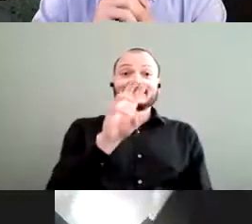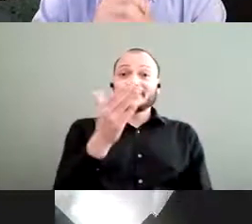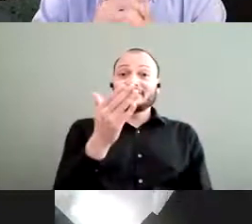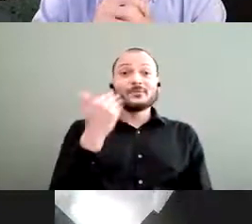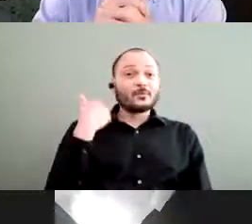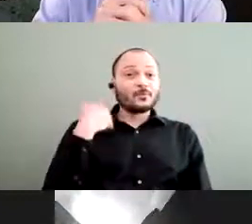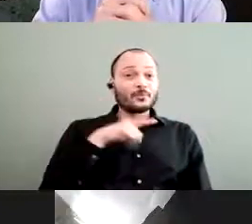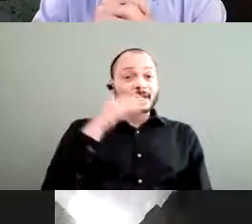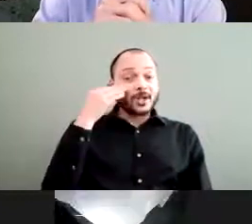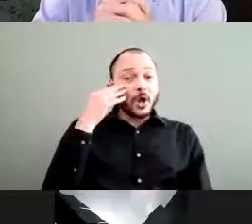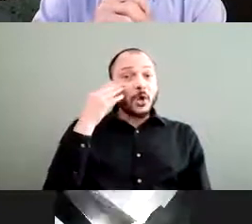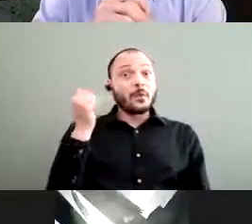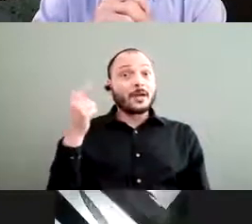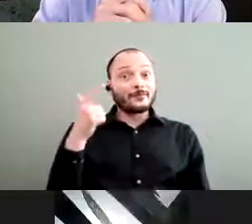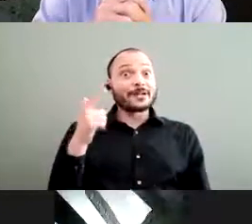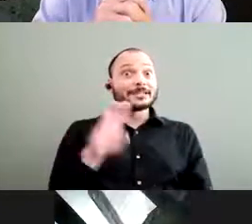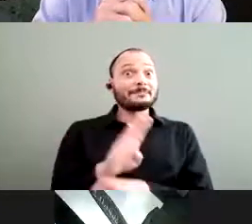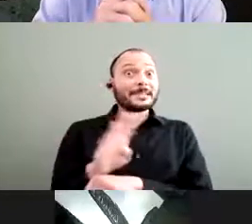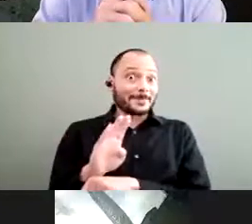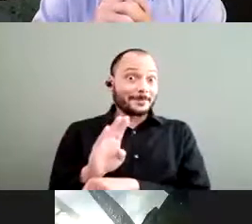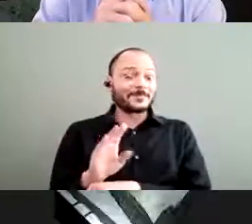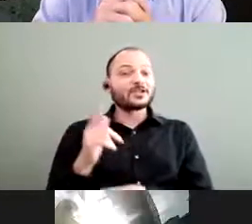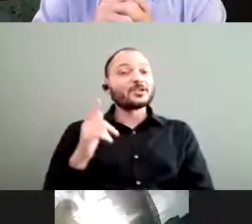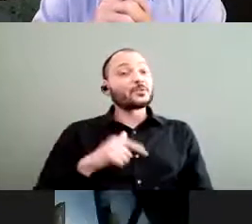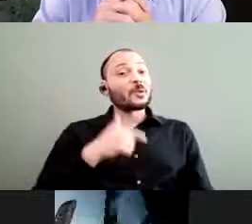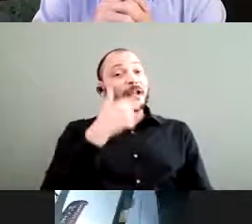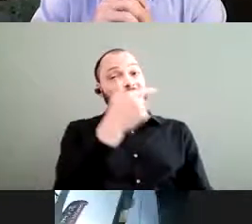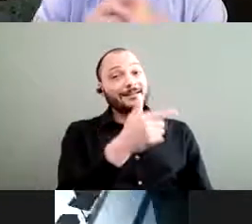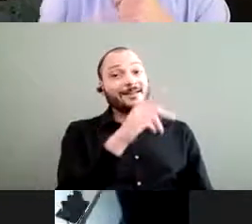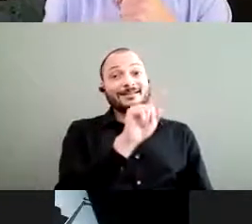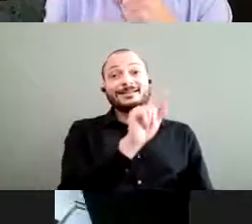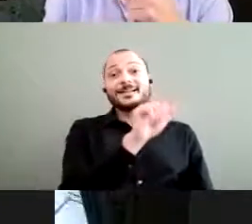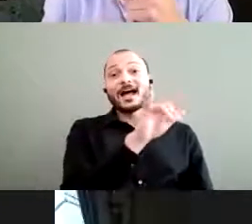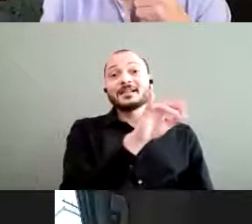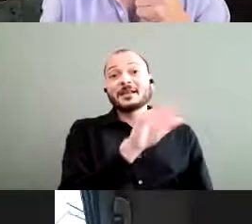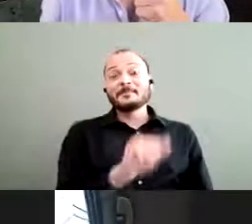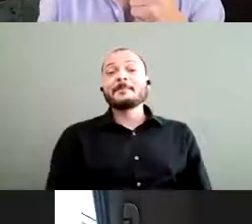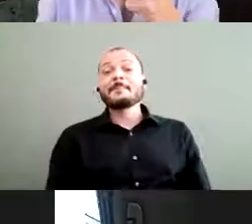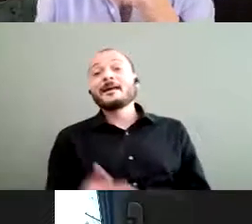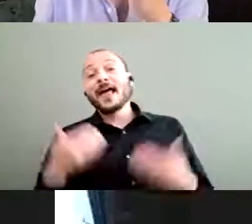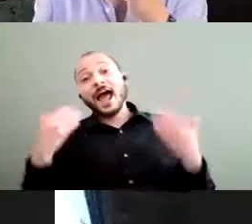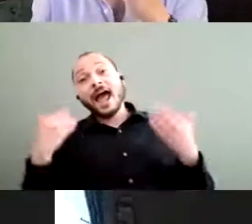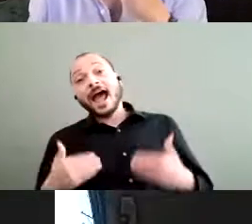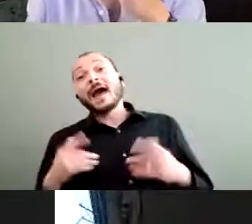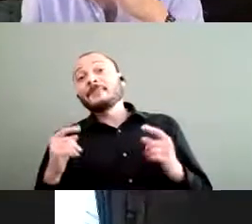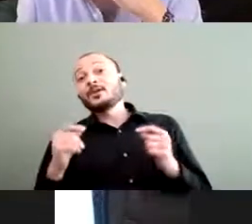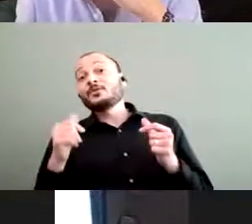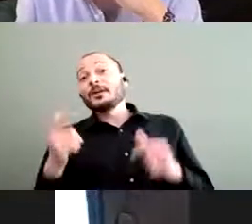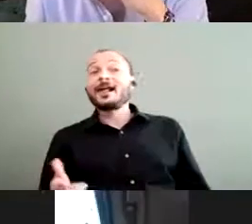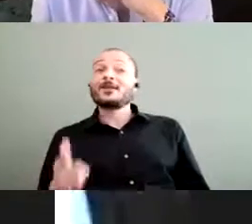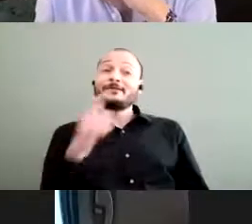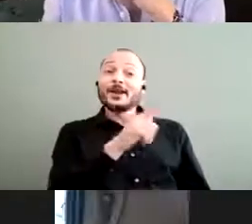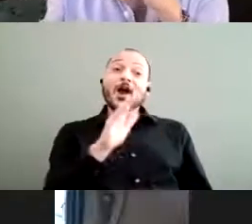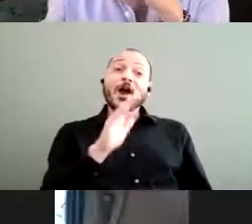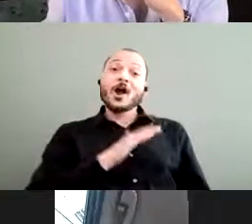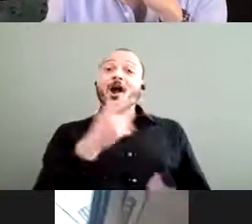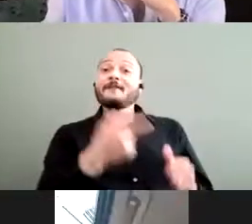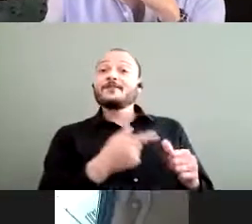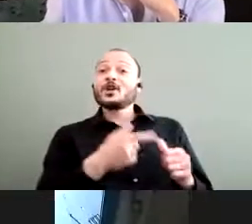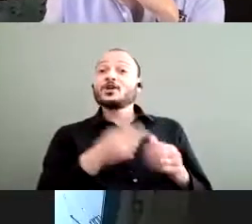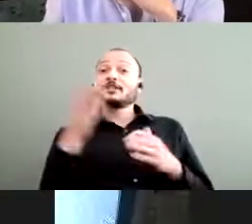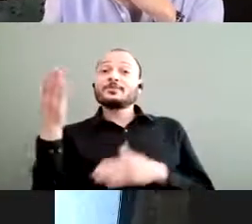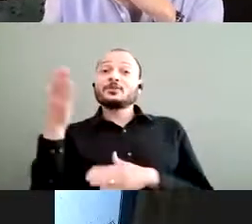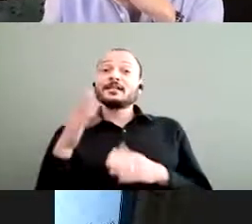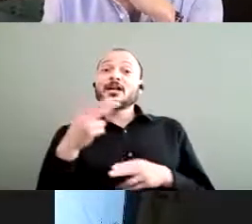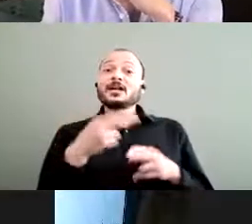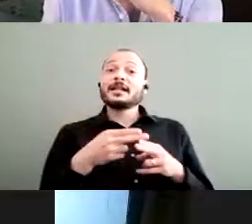is busy. So I will turn it over to Tanya. And I am quickly gonna turn it over to our first presenter, Crystal